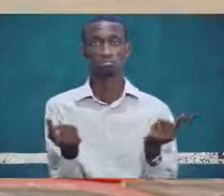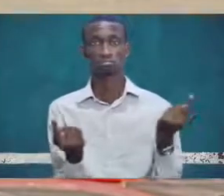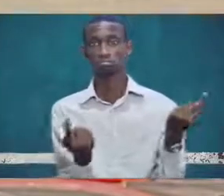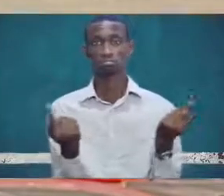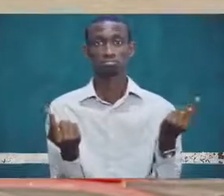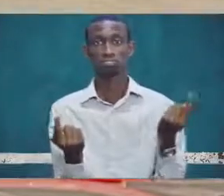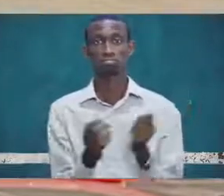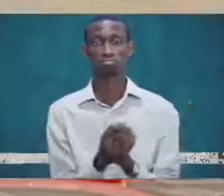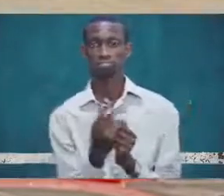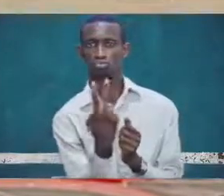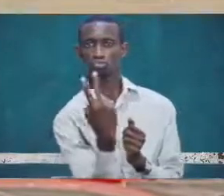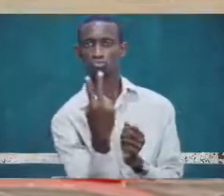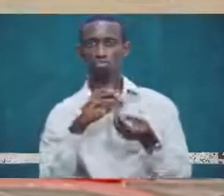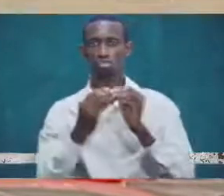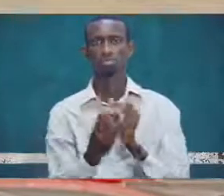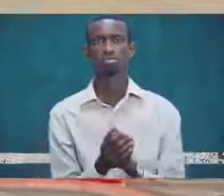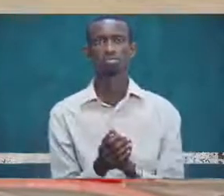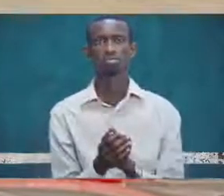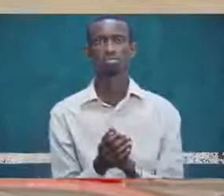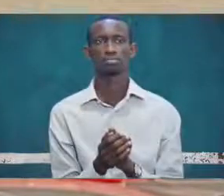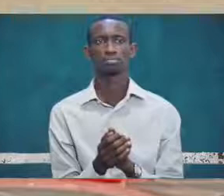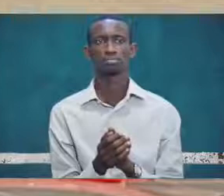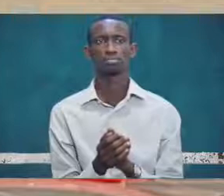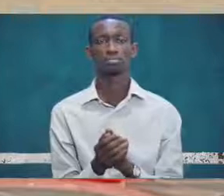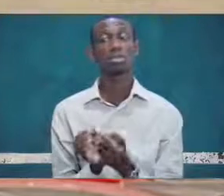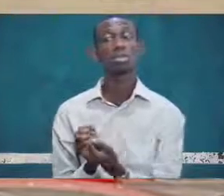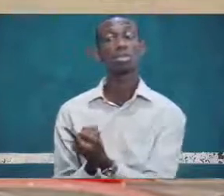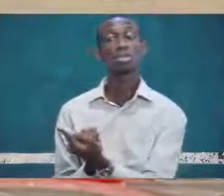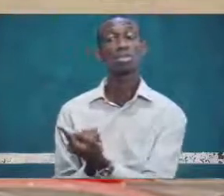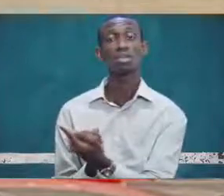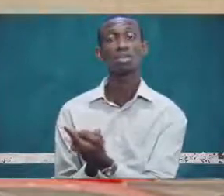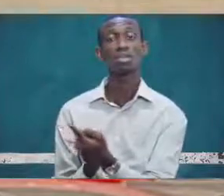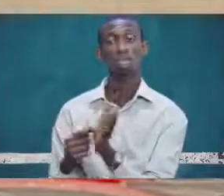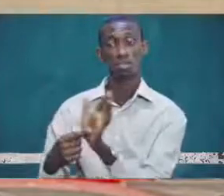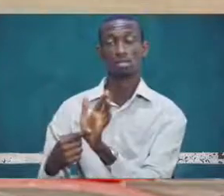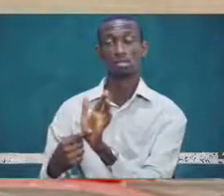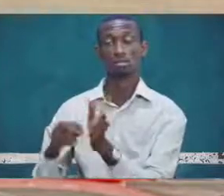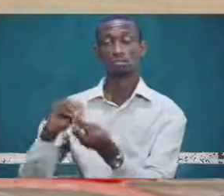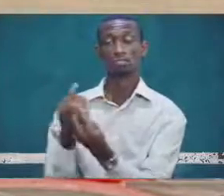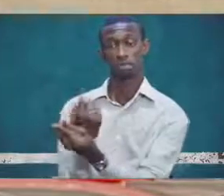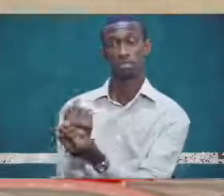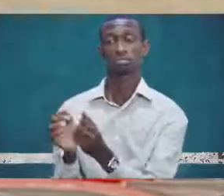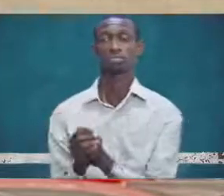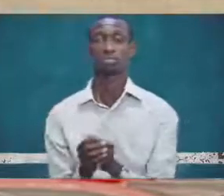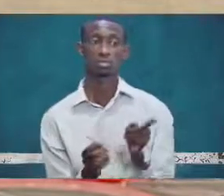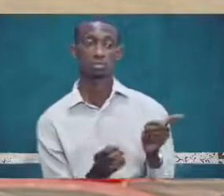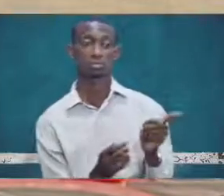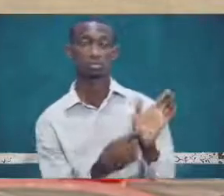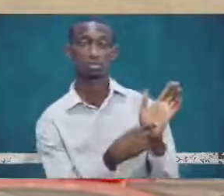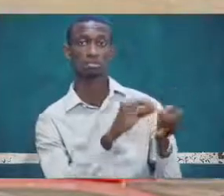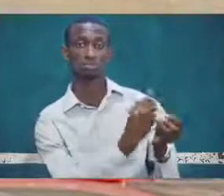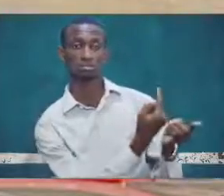about. This one is standing for one quantity, and the other one is standing for the other quantity. If